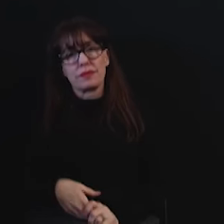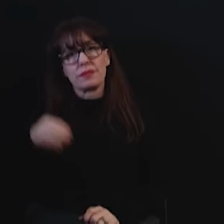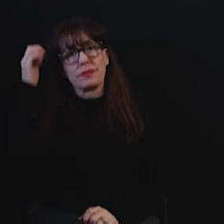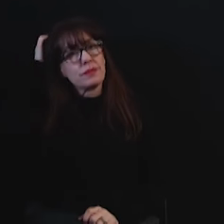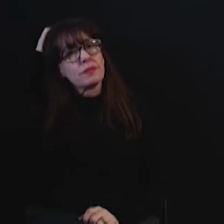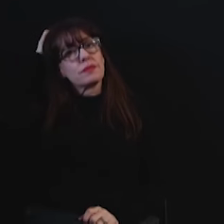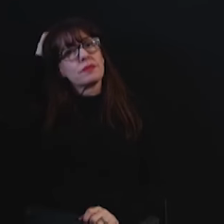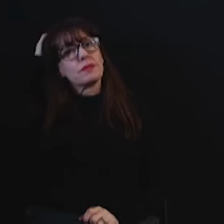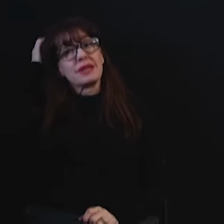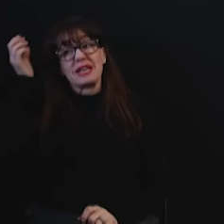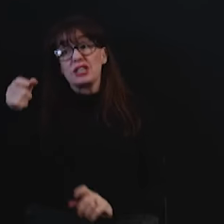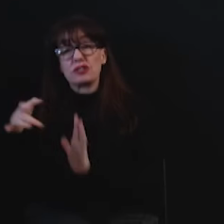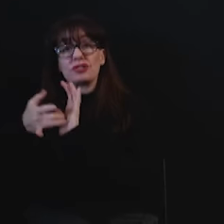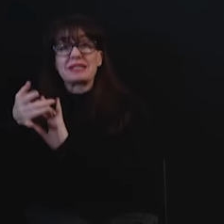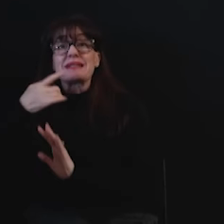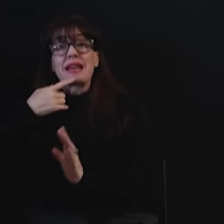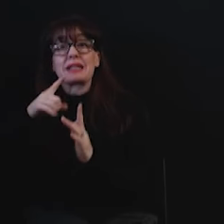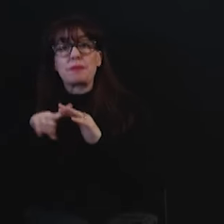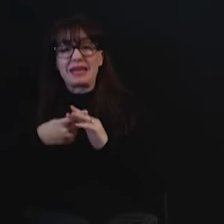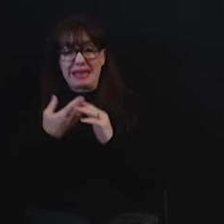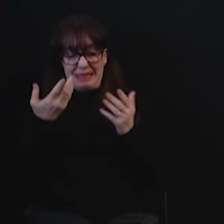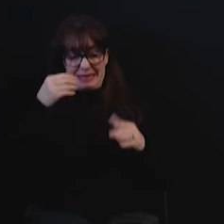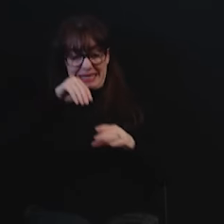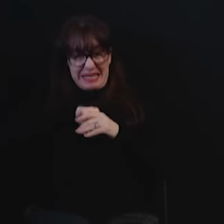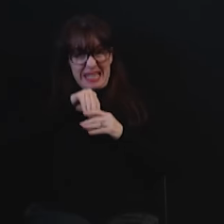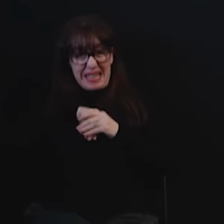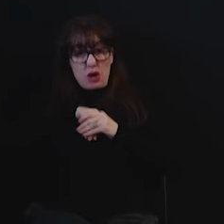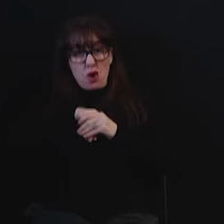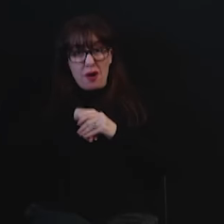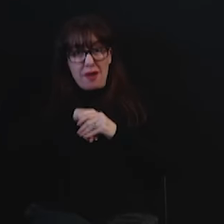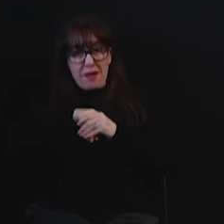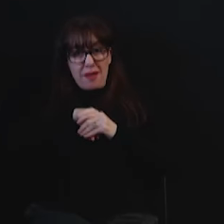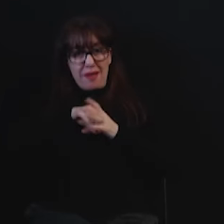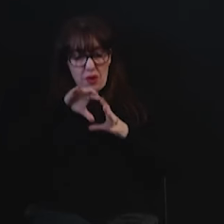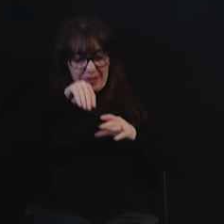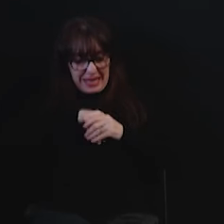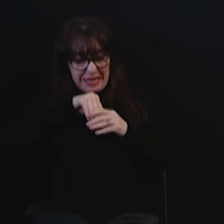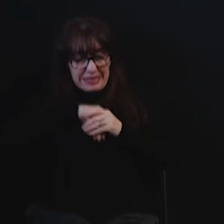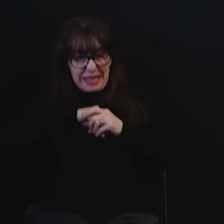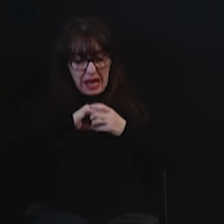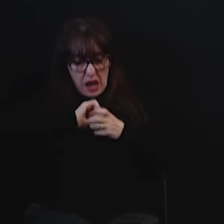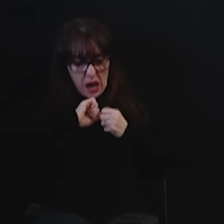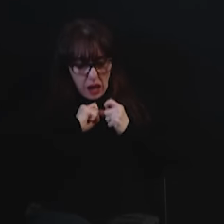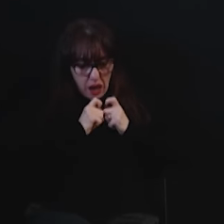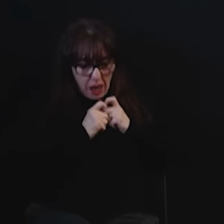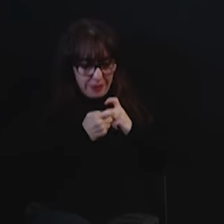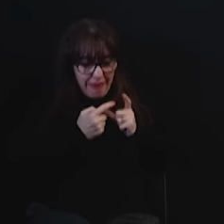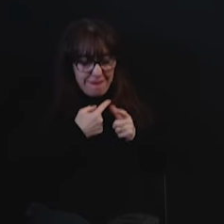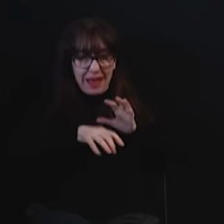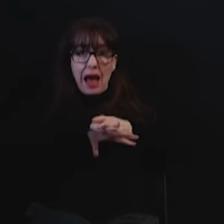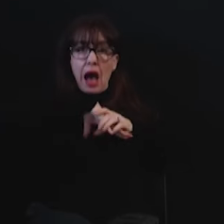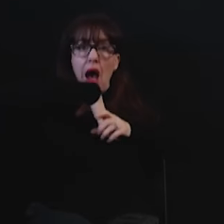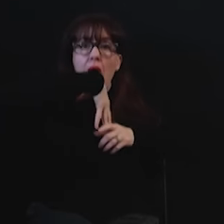Jesus makes it clear that everything begins here. Everything begins from the inside out.